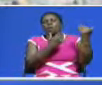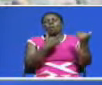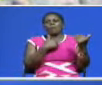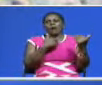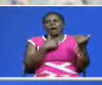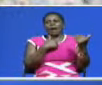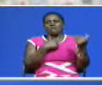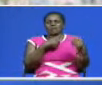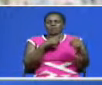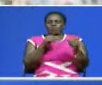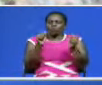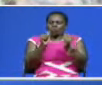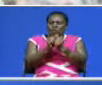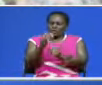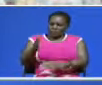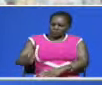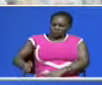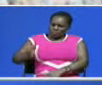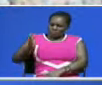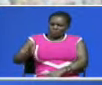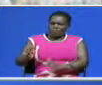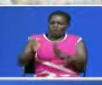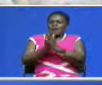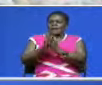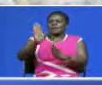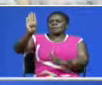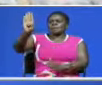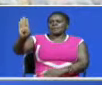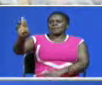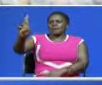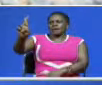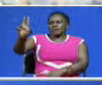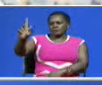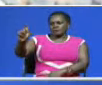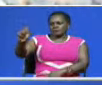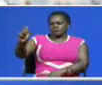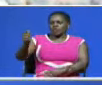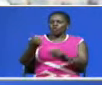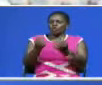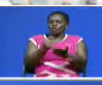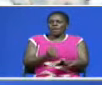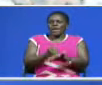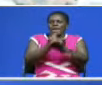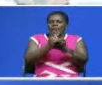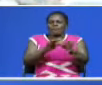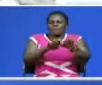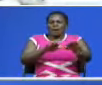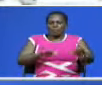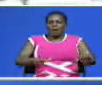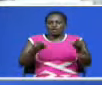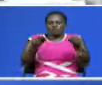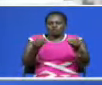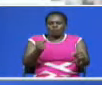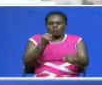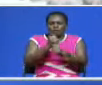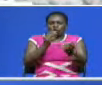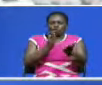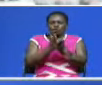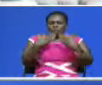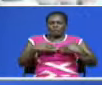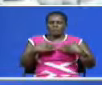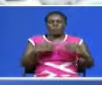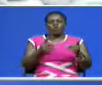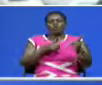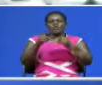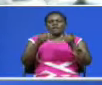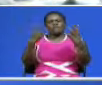the introduction of the DMUs and BRT as a way of decongesting the city and ensuring that Nairobians and Kenyans travel with